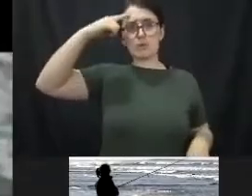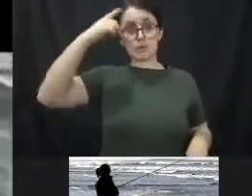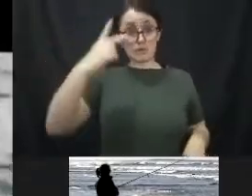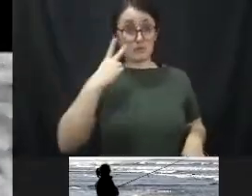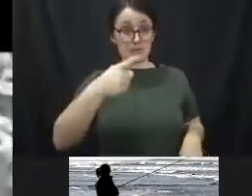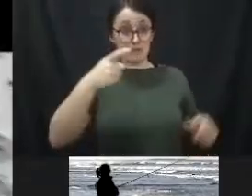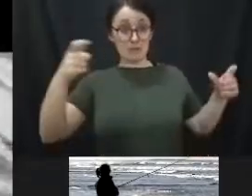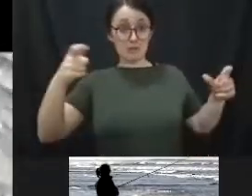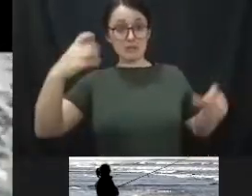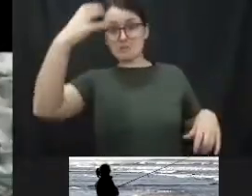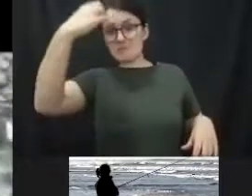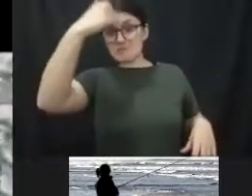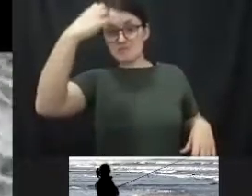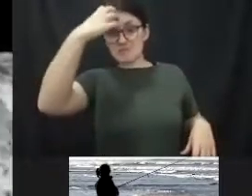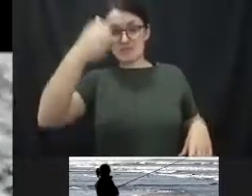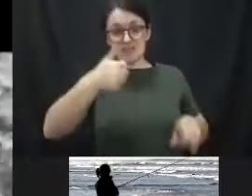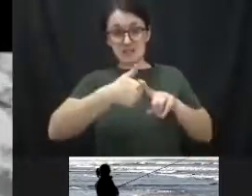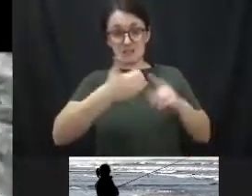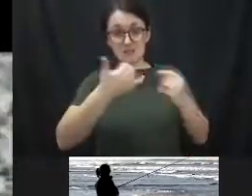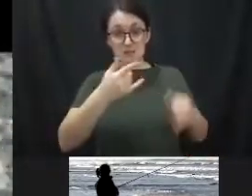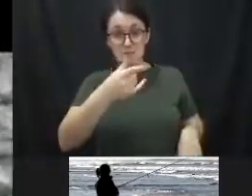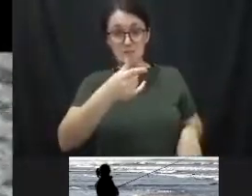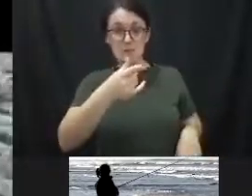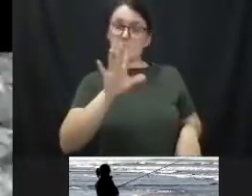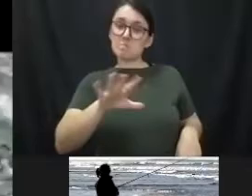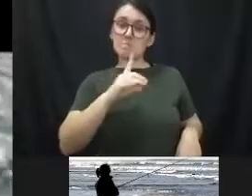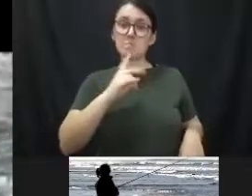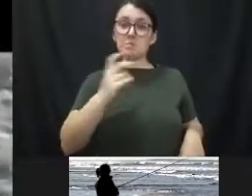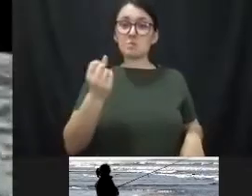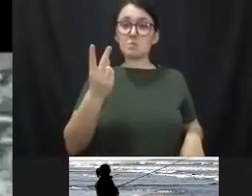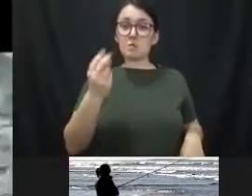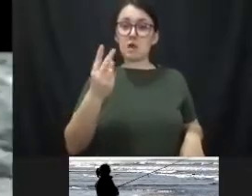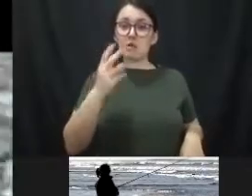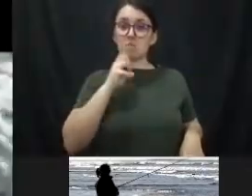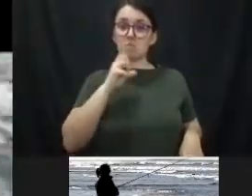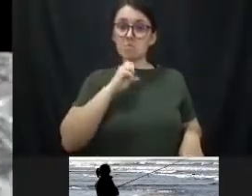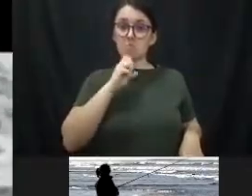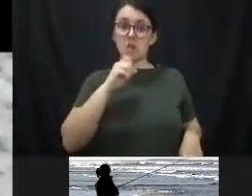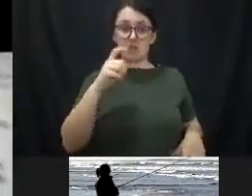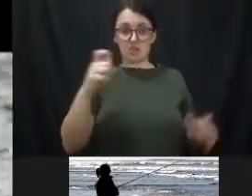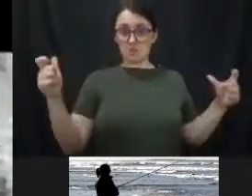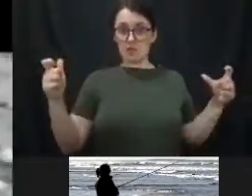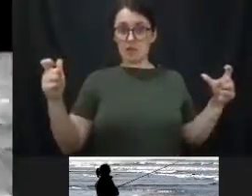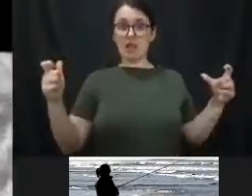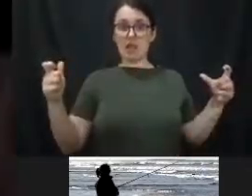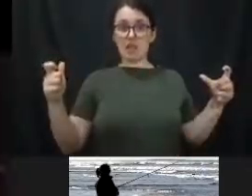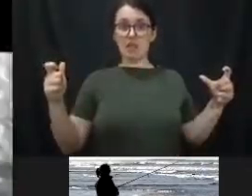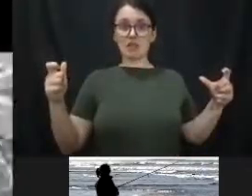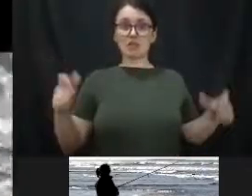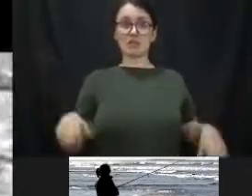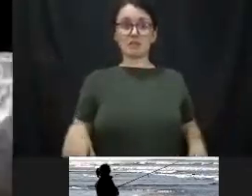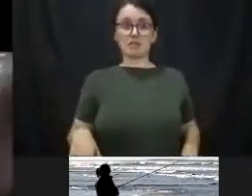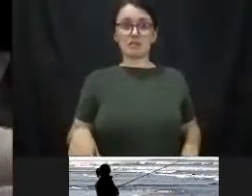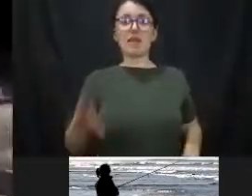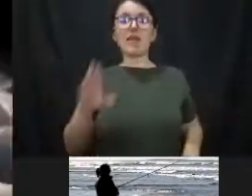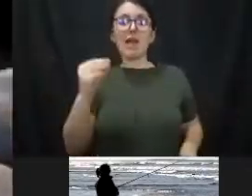himself. They're probably about 12 years of age, these big ones. They also get a lot of white on the top of